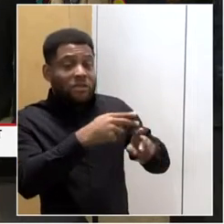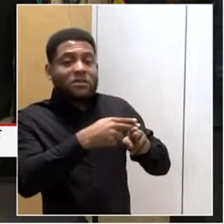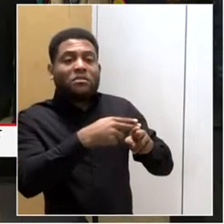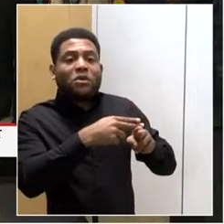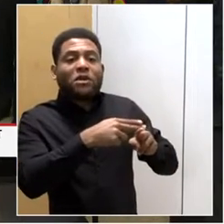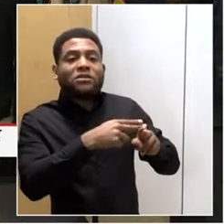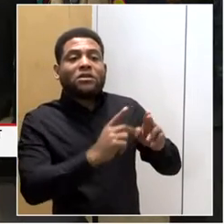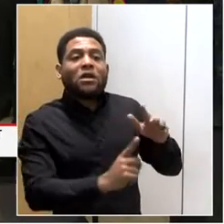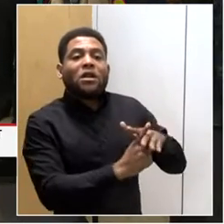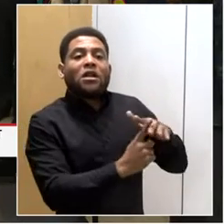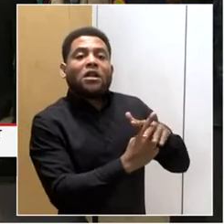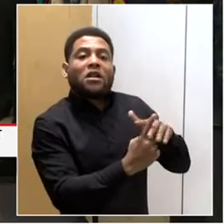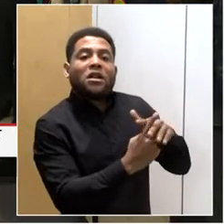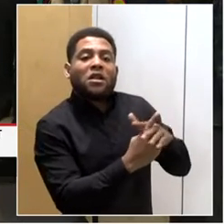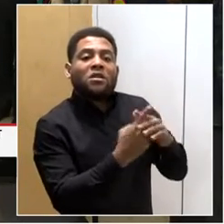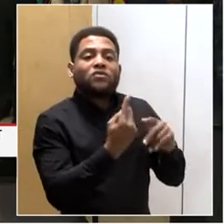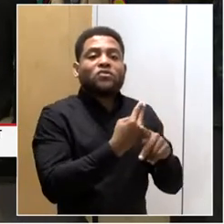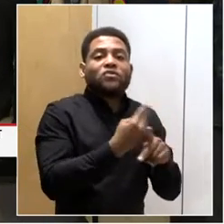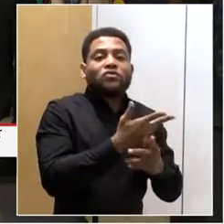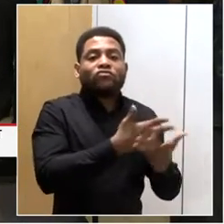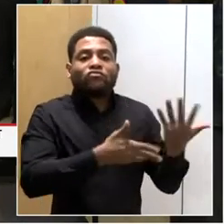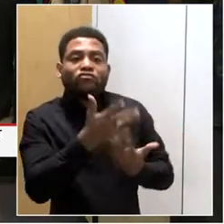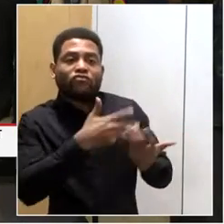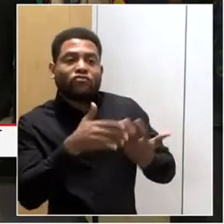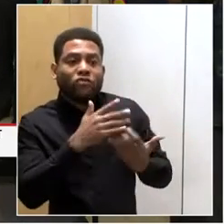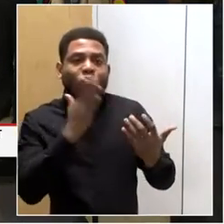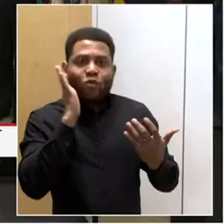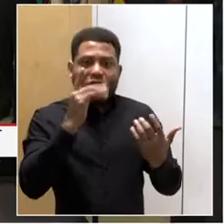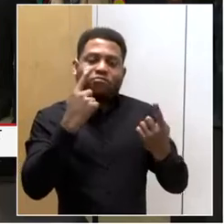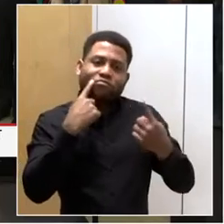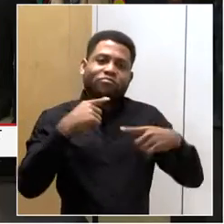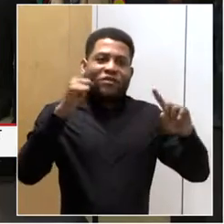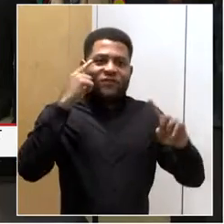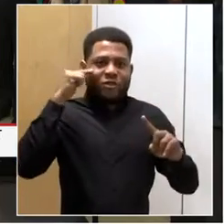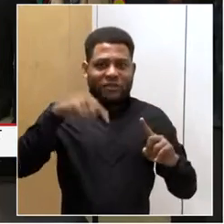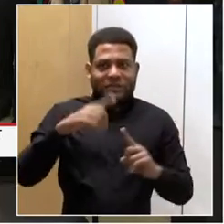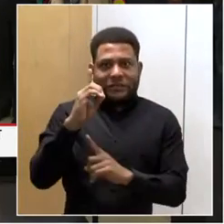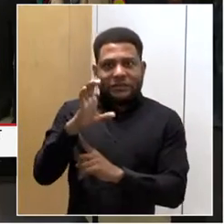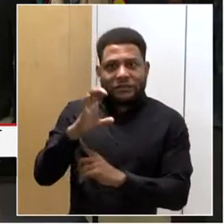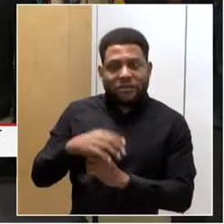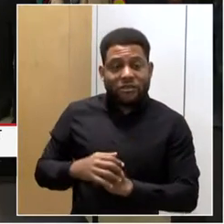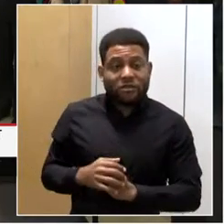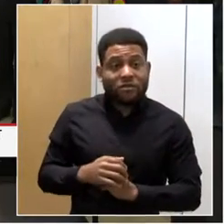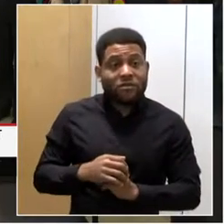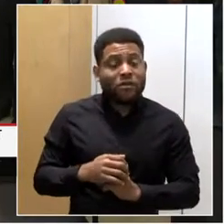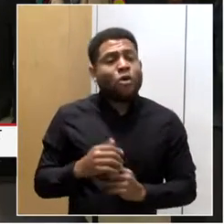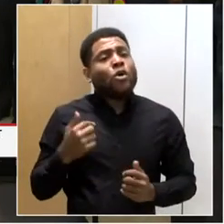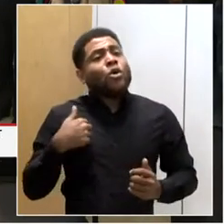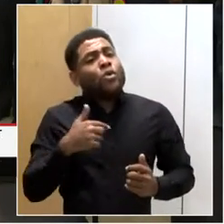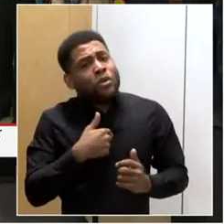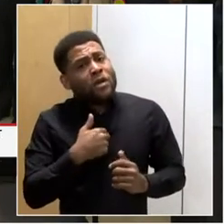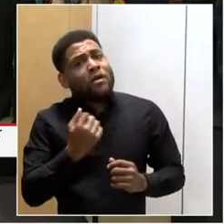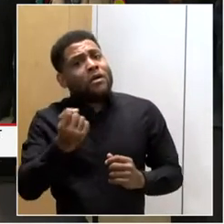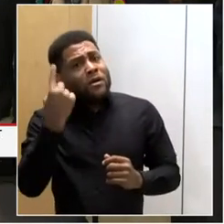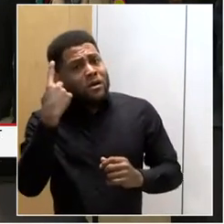downtown and to the success of the Downtown Action Plan. We understand that time is valuable for our businesses,